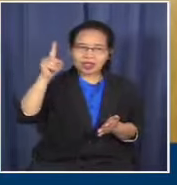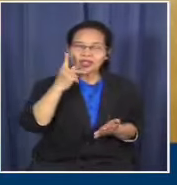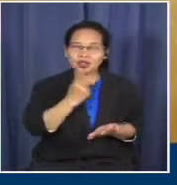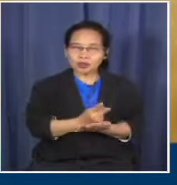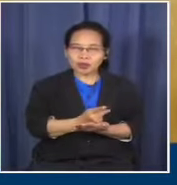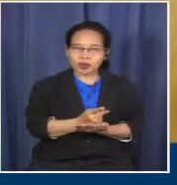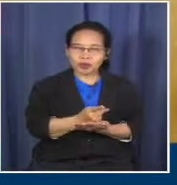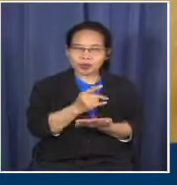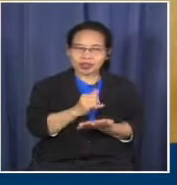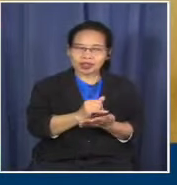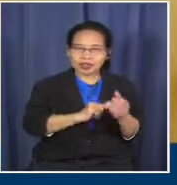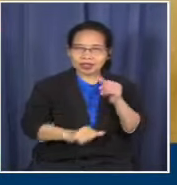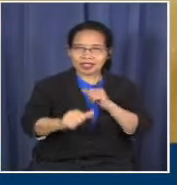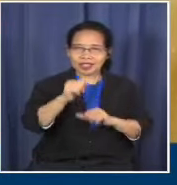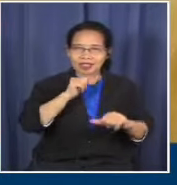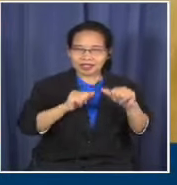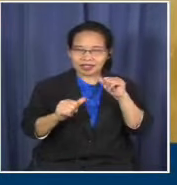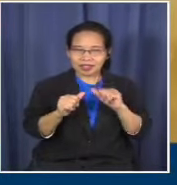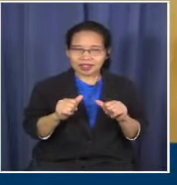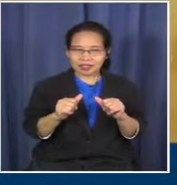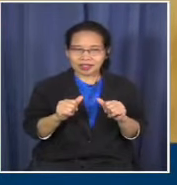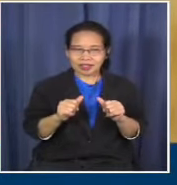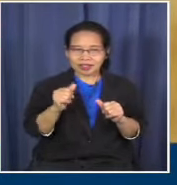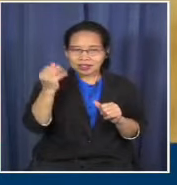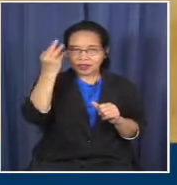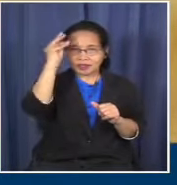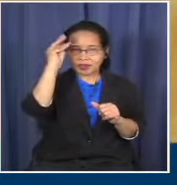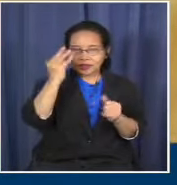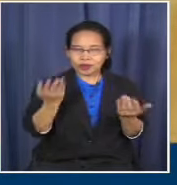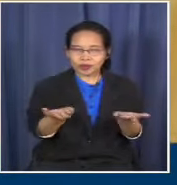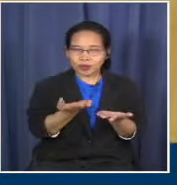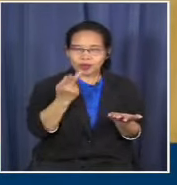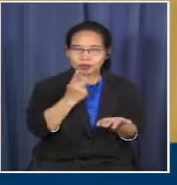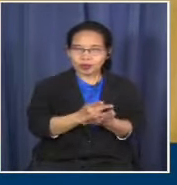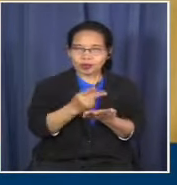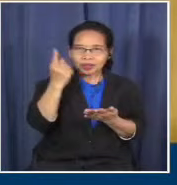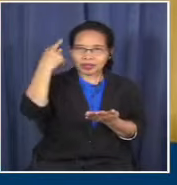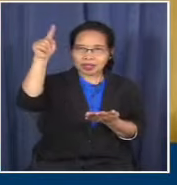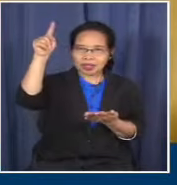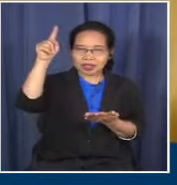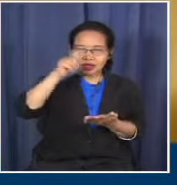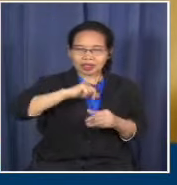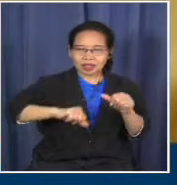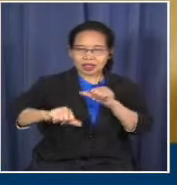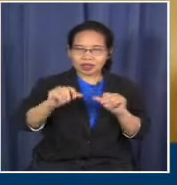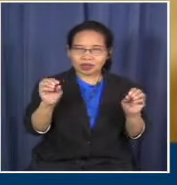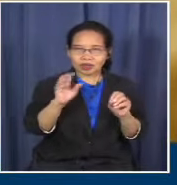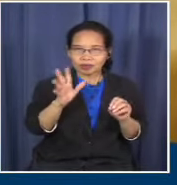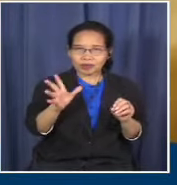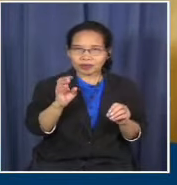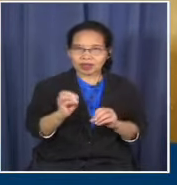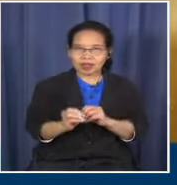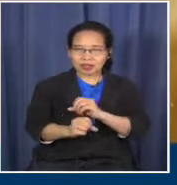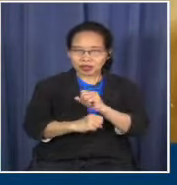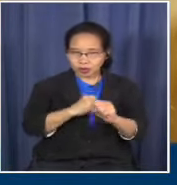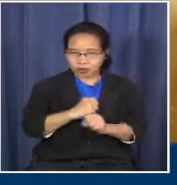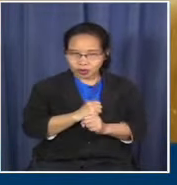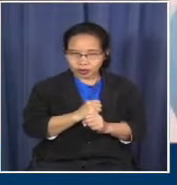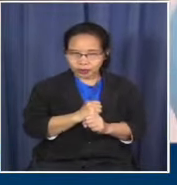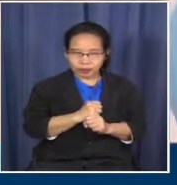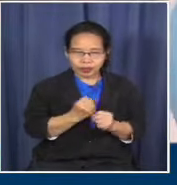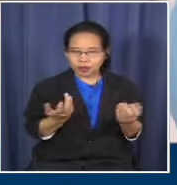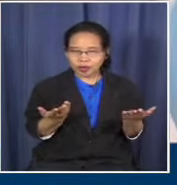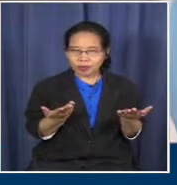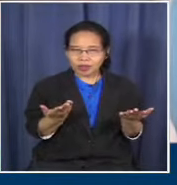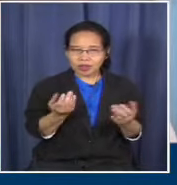That is no longer a mystery these days. It was proven by science. When was this proven by